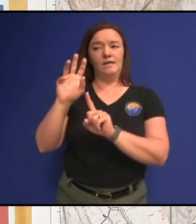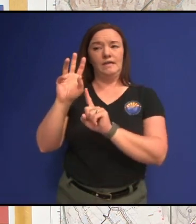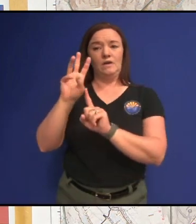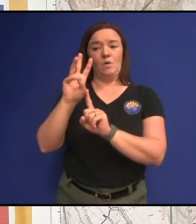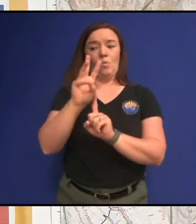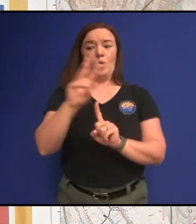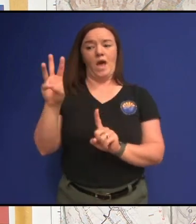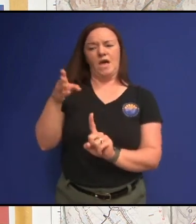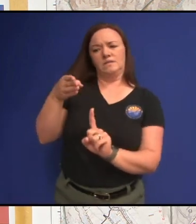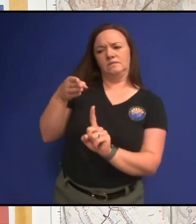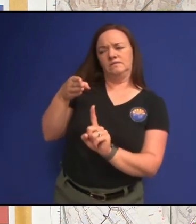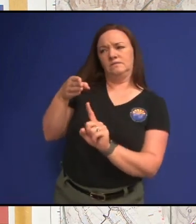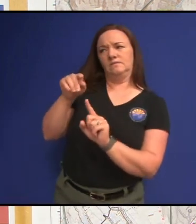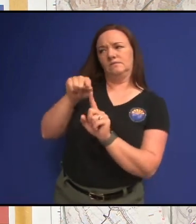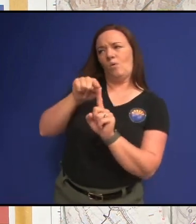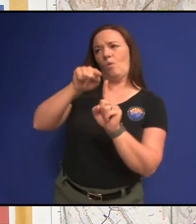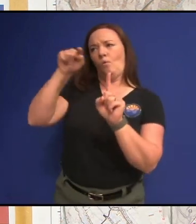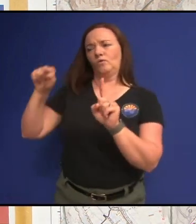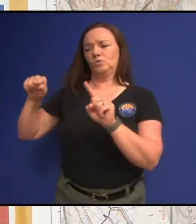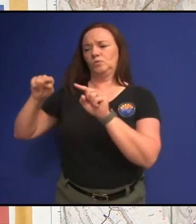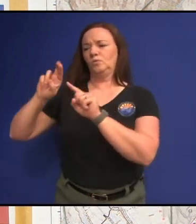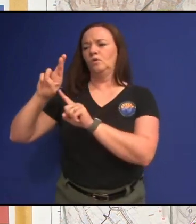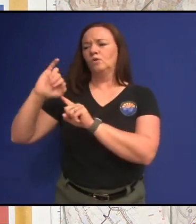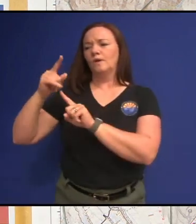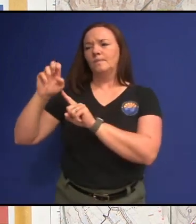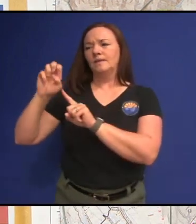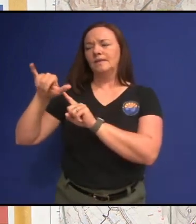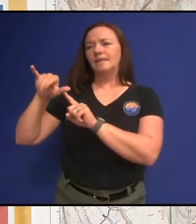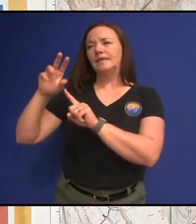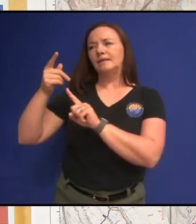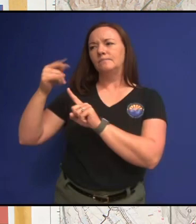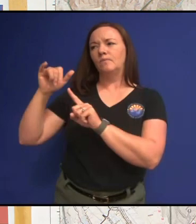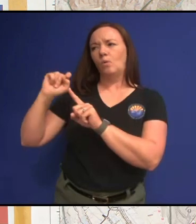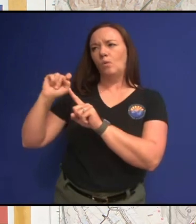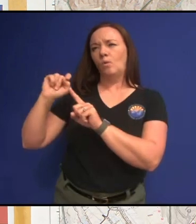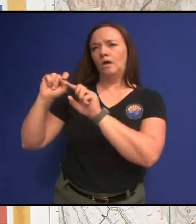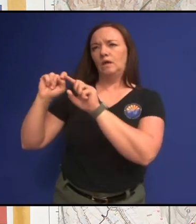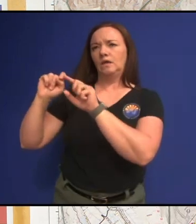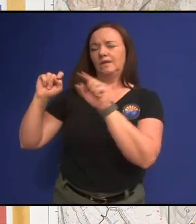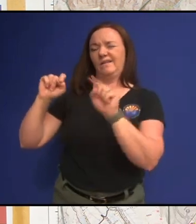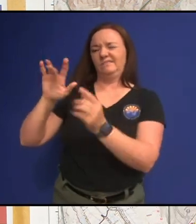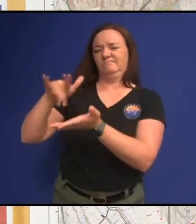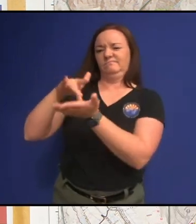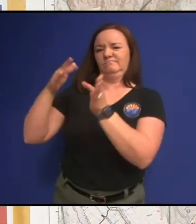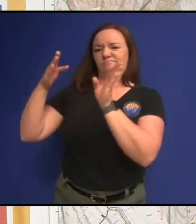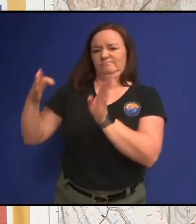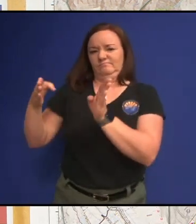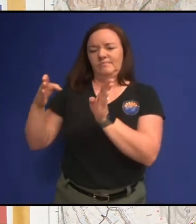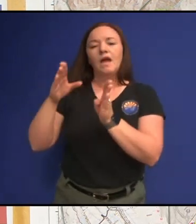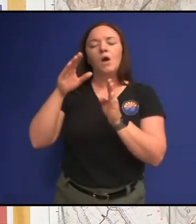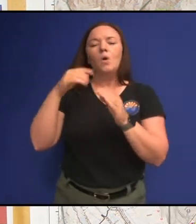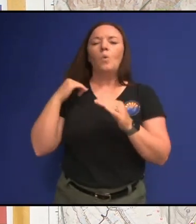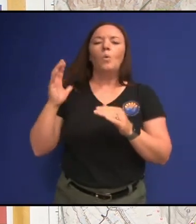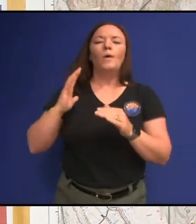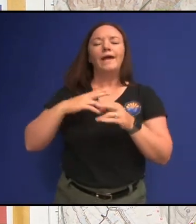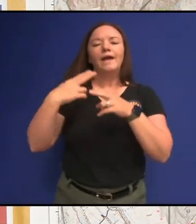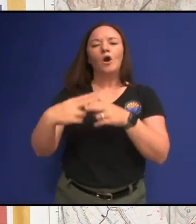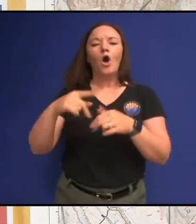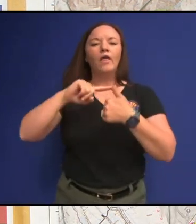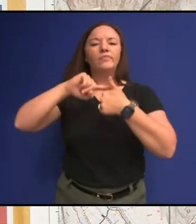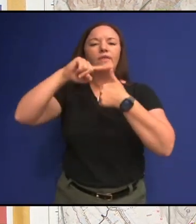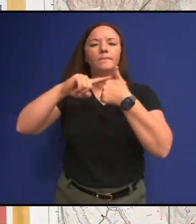just south of Ripley Point. Well, there's Ripley Point, so east of Ripley Point. If you remember, we were calling this the thumbprint before, and then